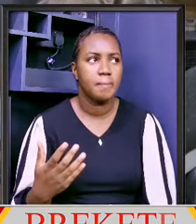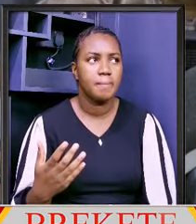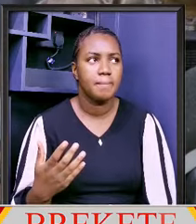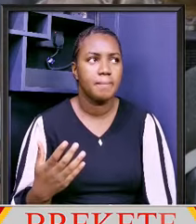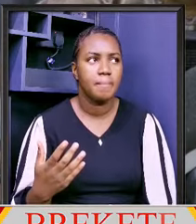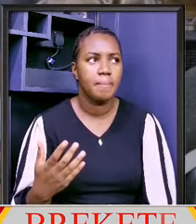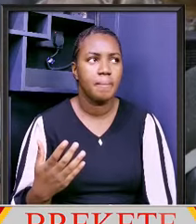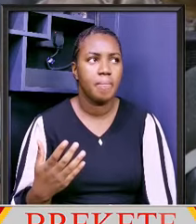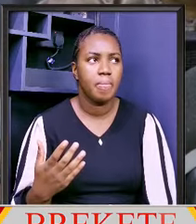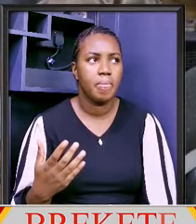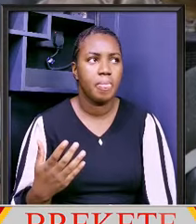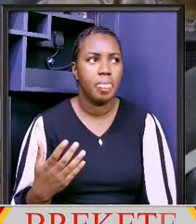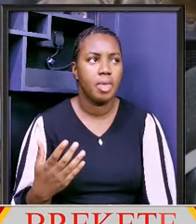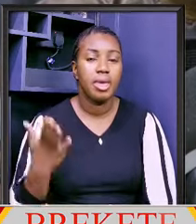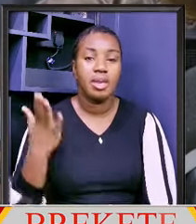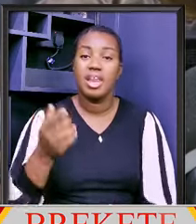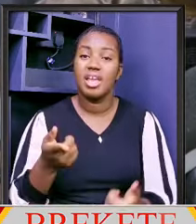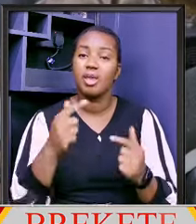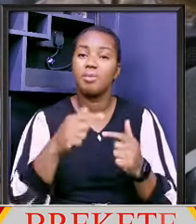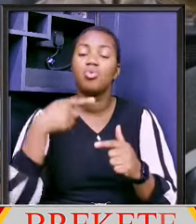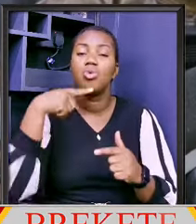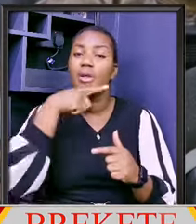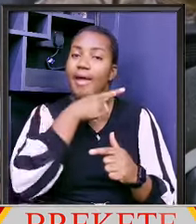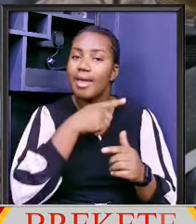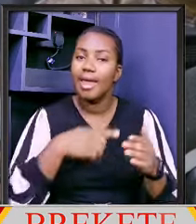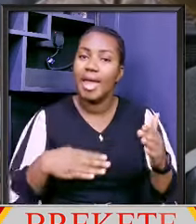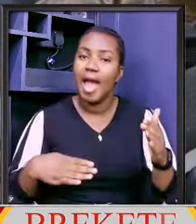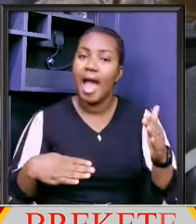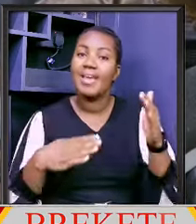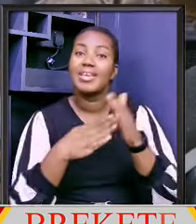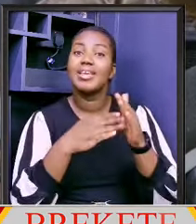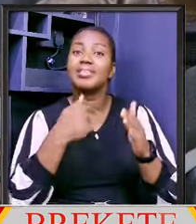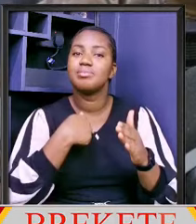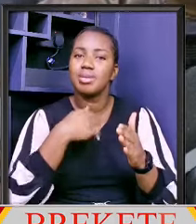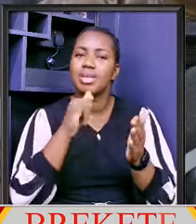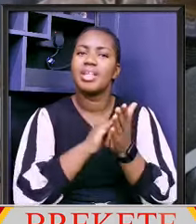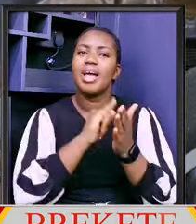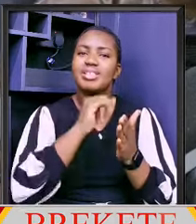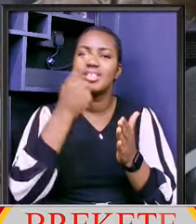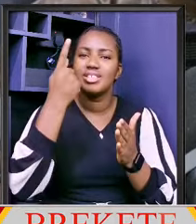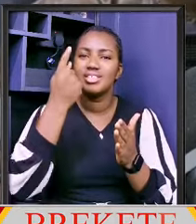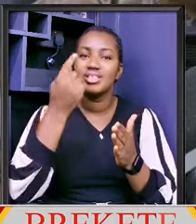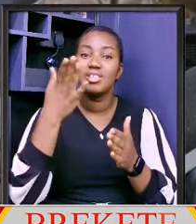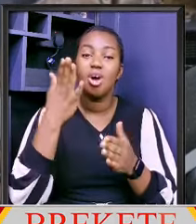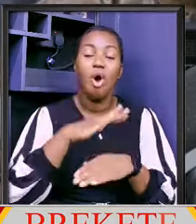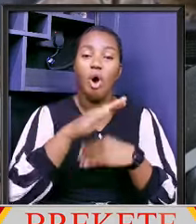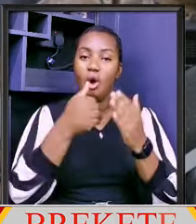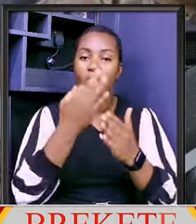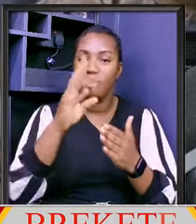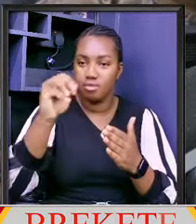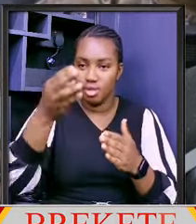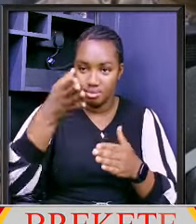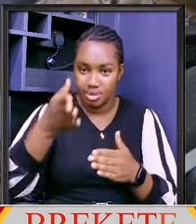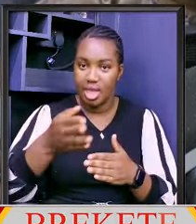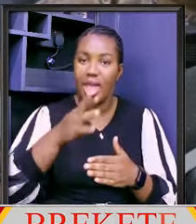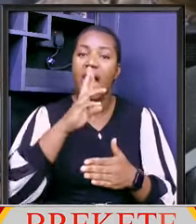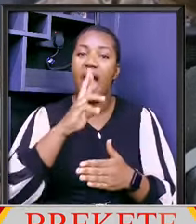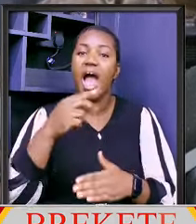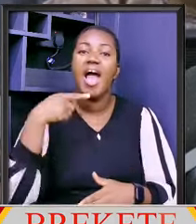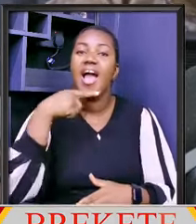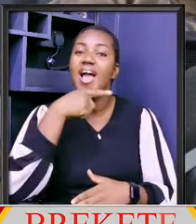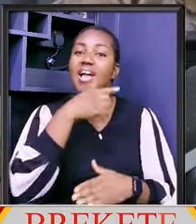They came there to fabricate lies. Mm-hmm. Why? So that is the reason why you liars. Okay. We have issues